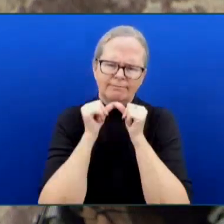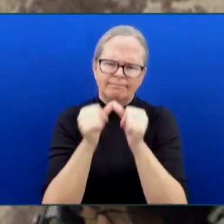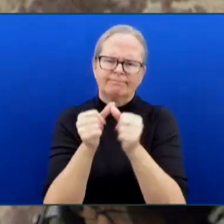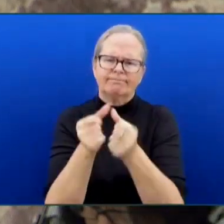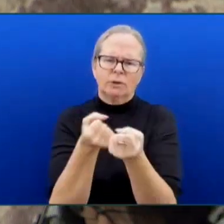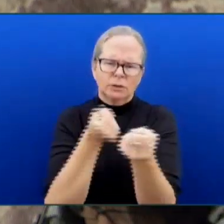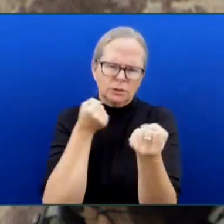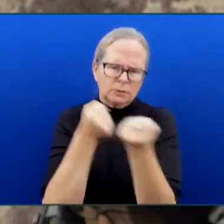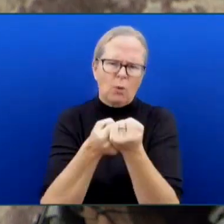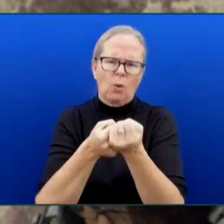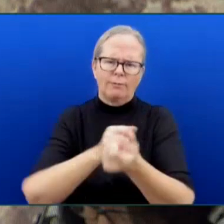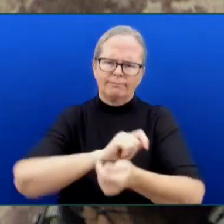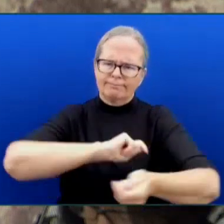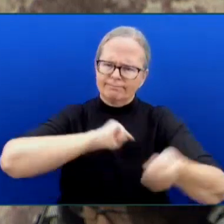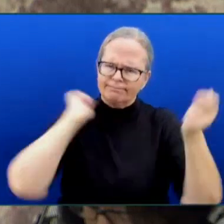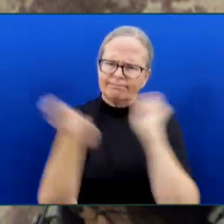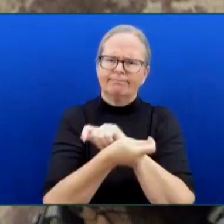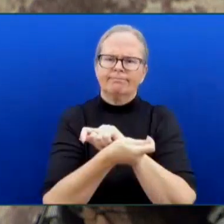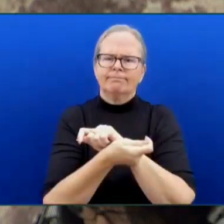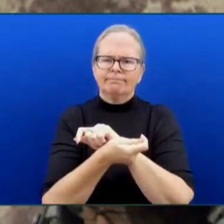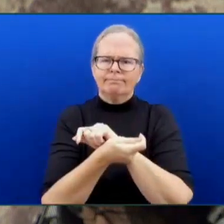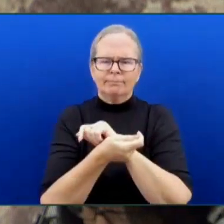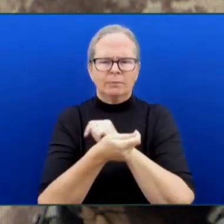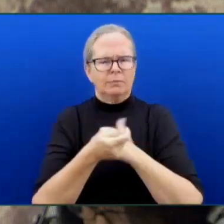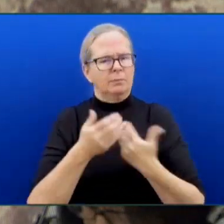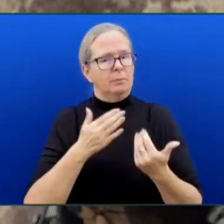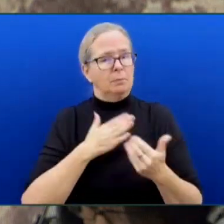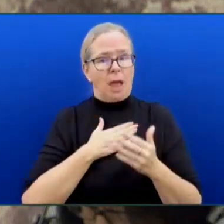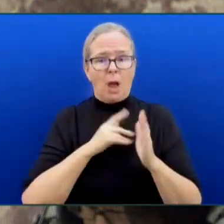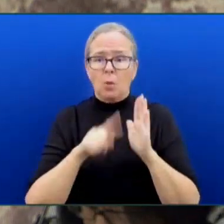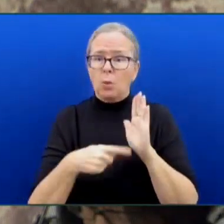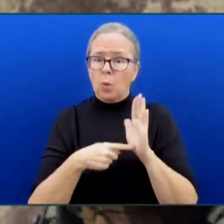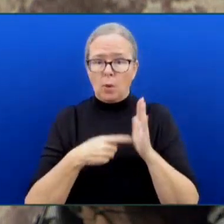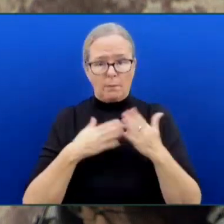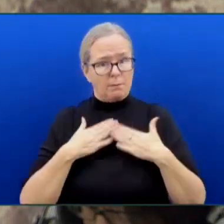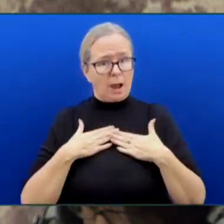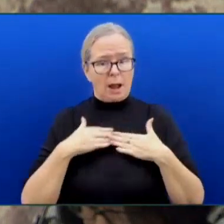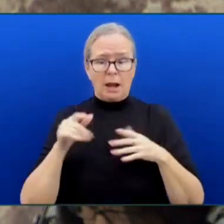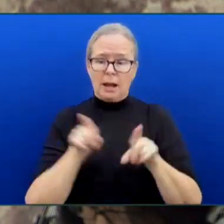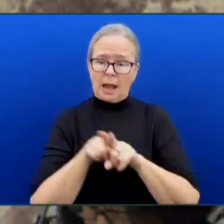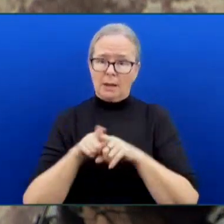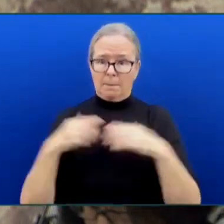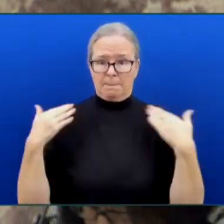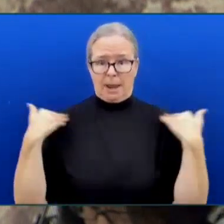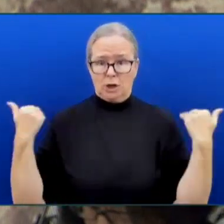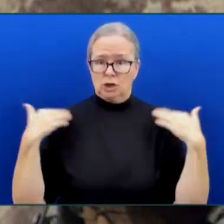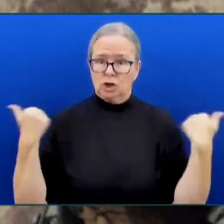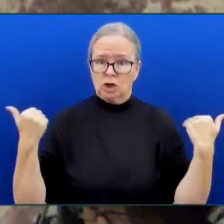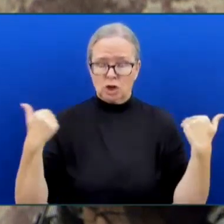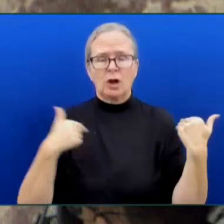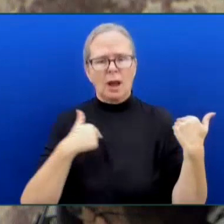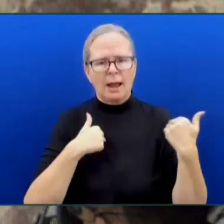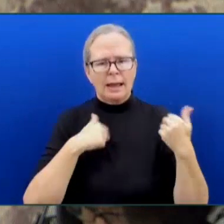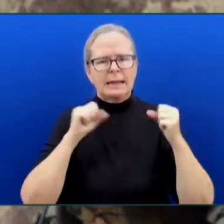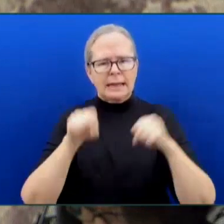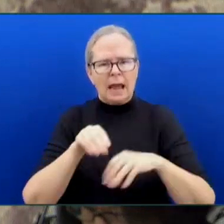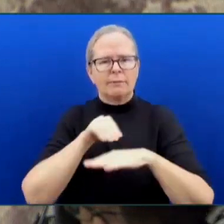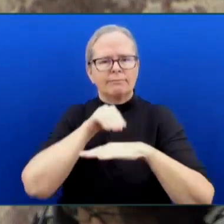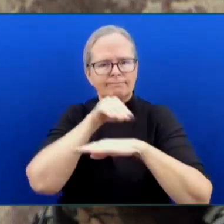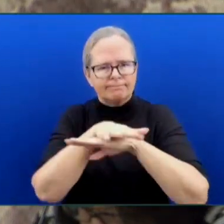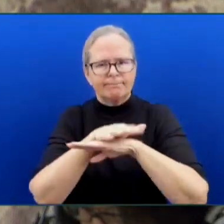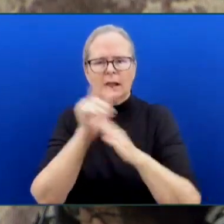that means through legislation, through policy, through budgetary measures. So, for example, Honourable Speaker, we